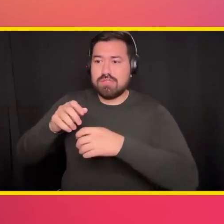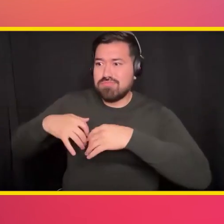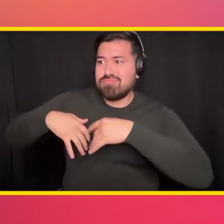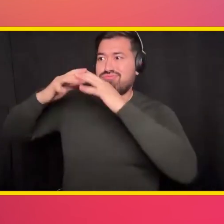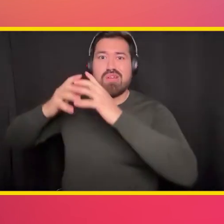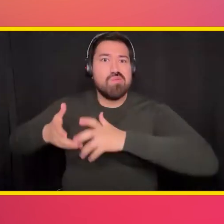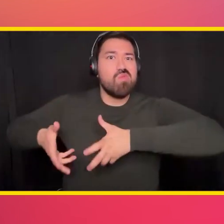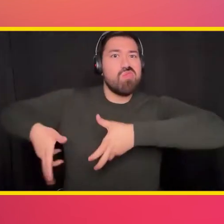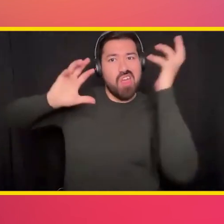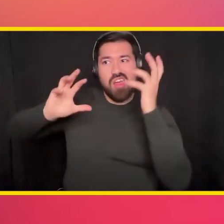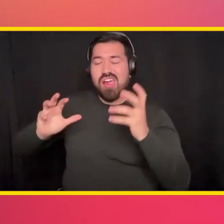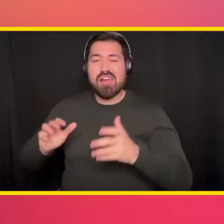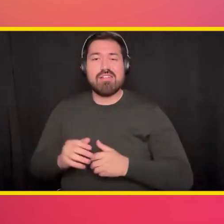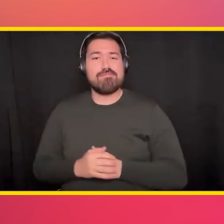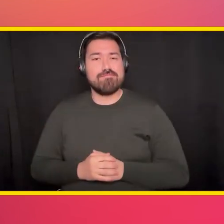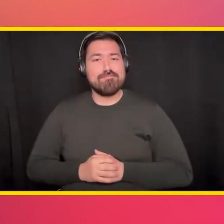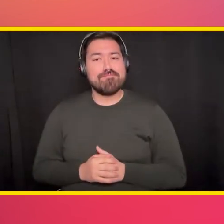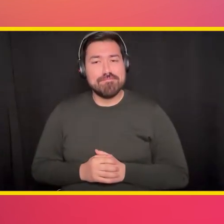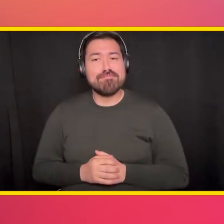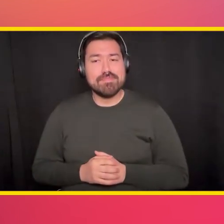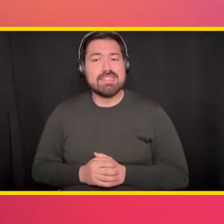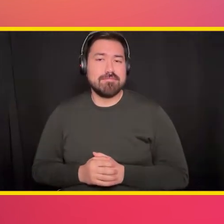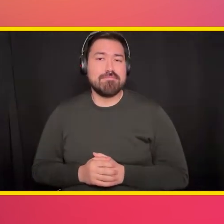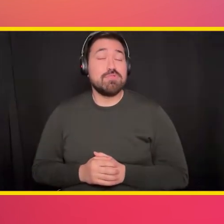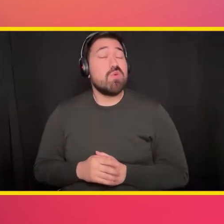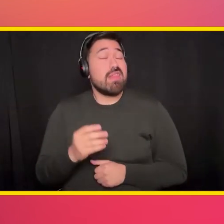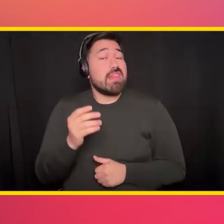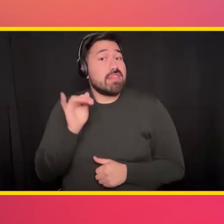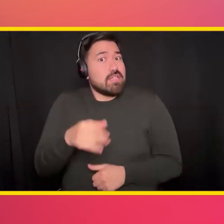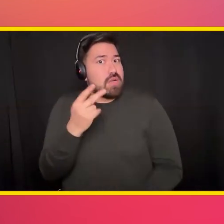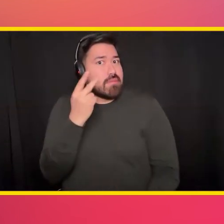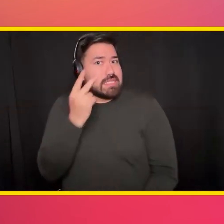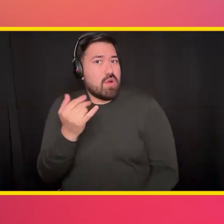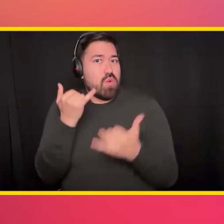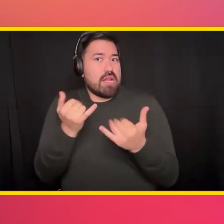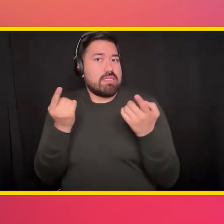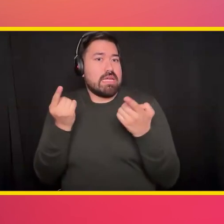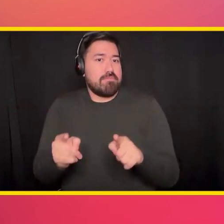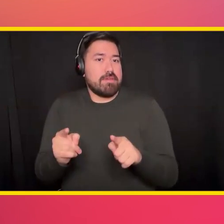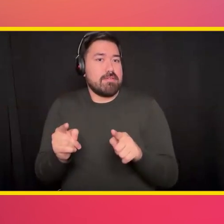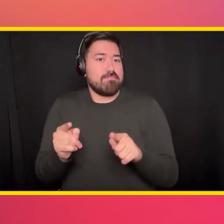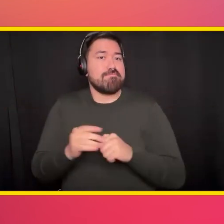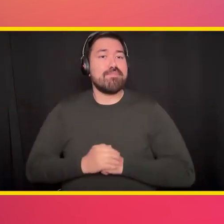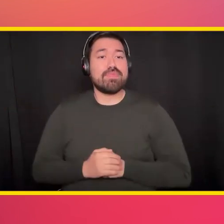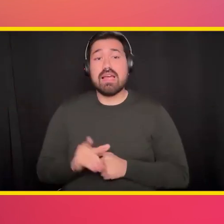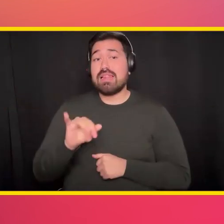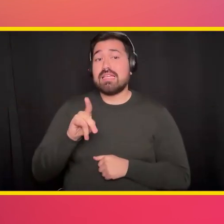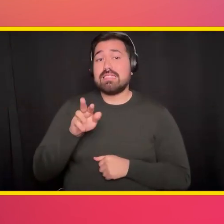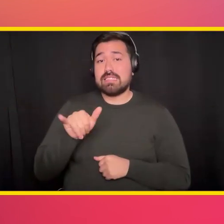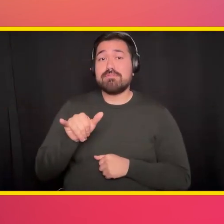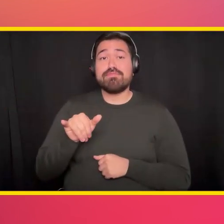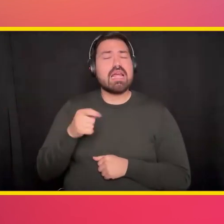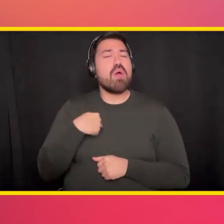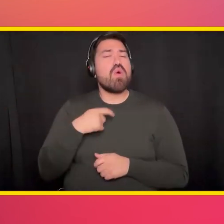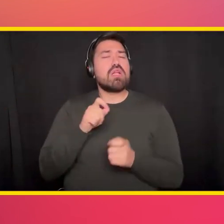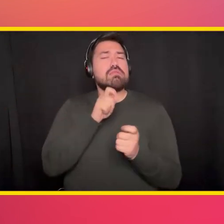mayhem, right? And so that's really what I'm seeing right now. Yeah. I want to stick with this language